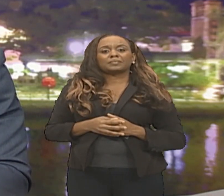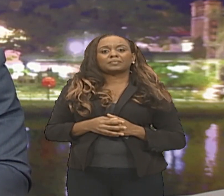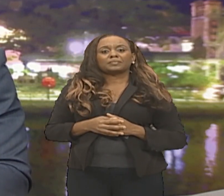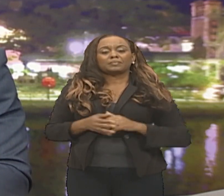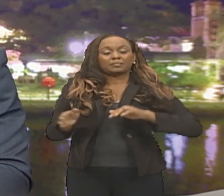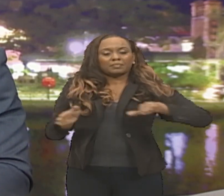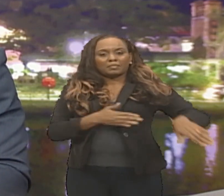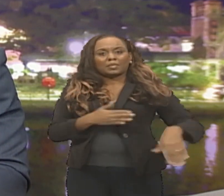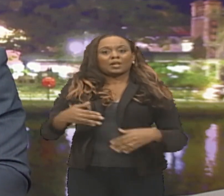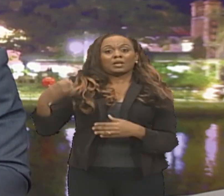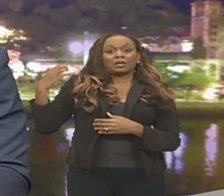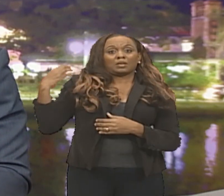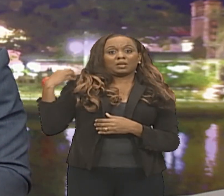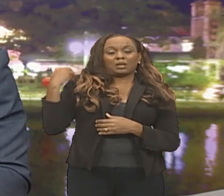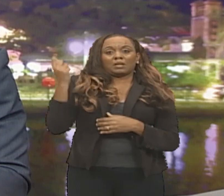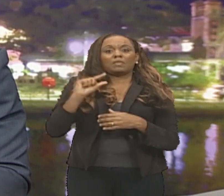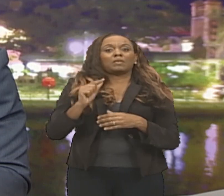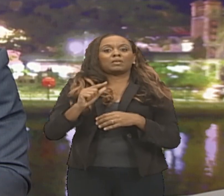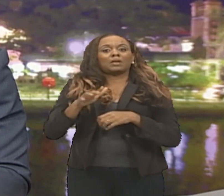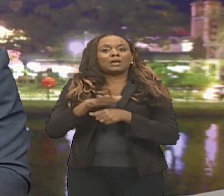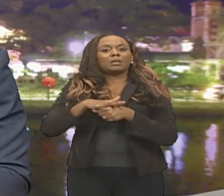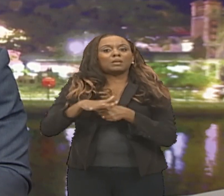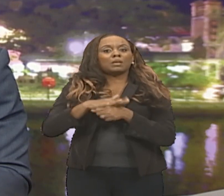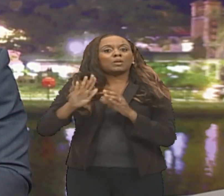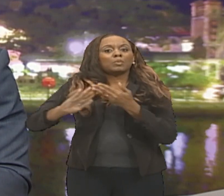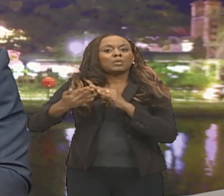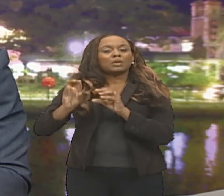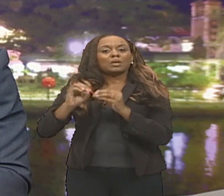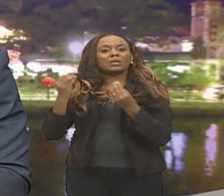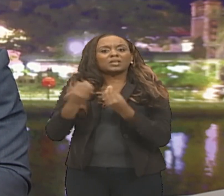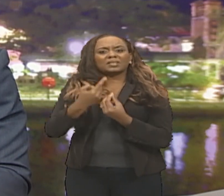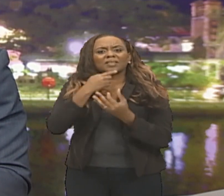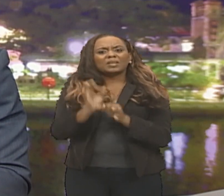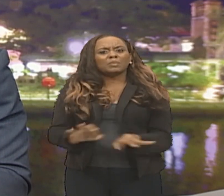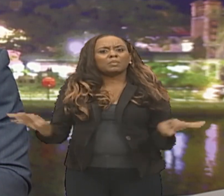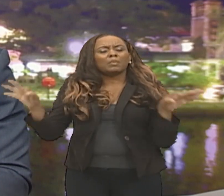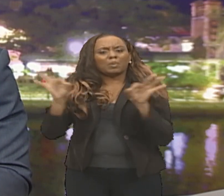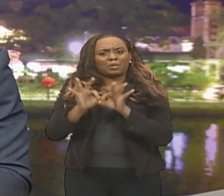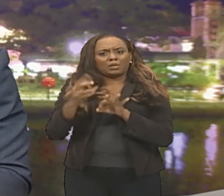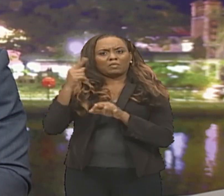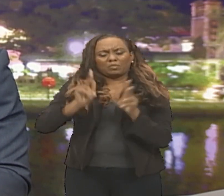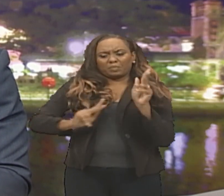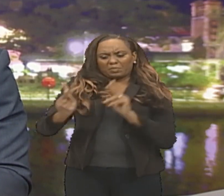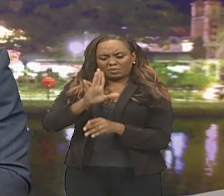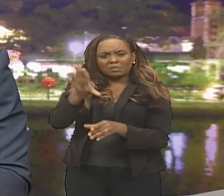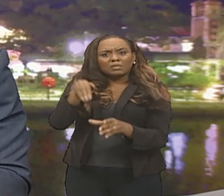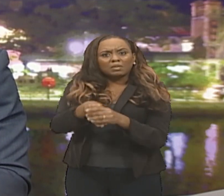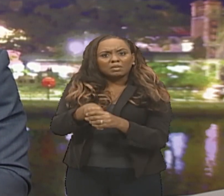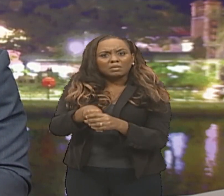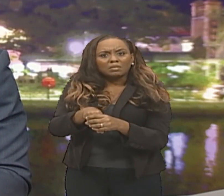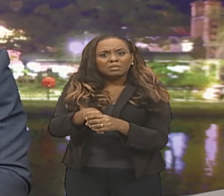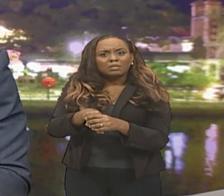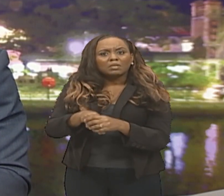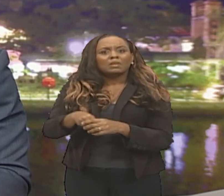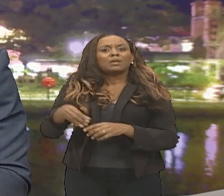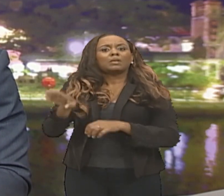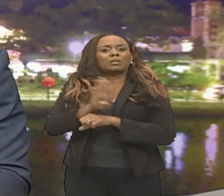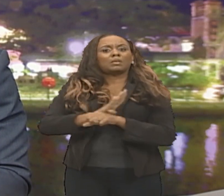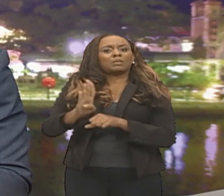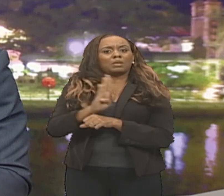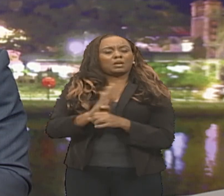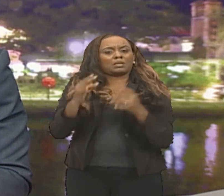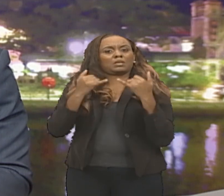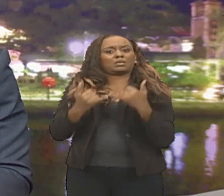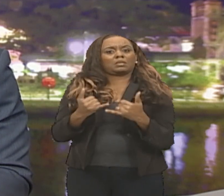a local community organization is stressing the important role such entities must play as Barbados undertakes its homegrown